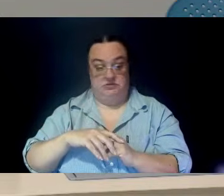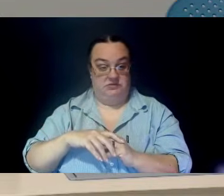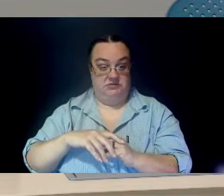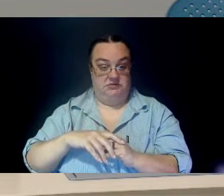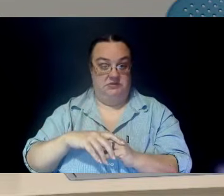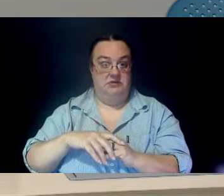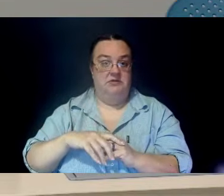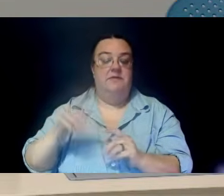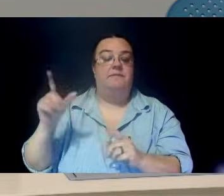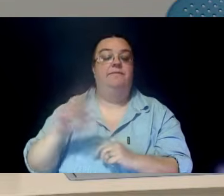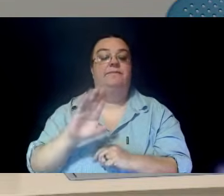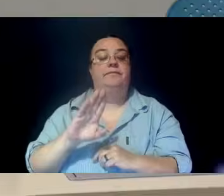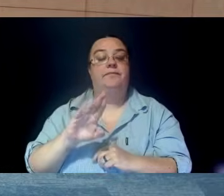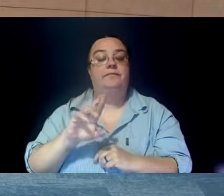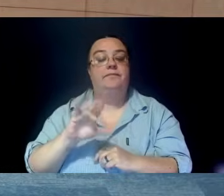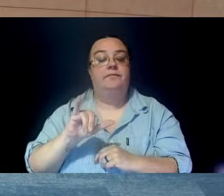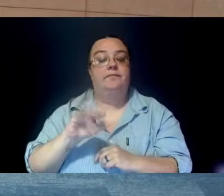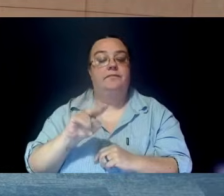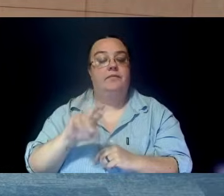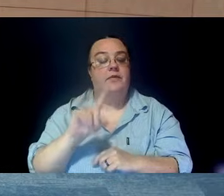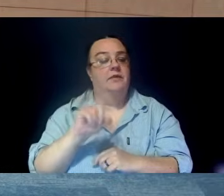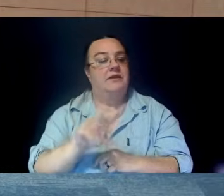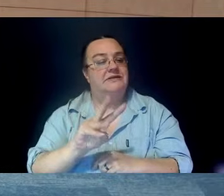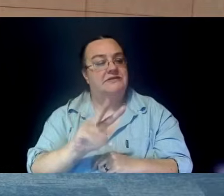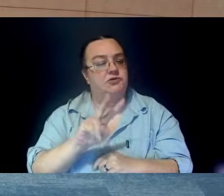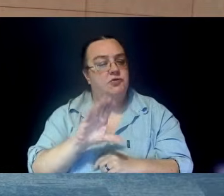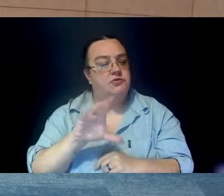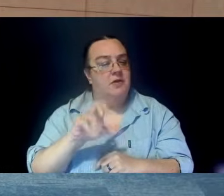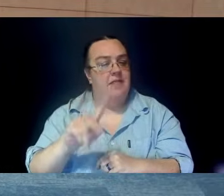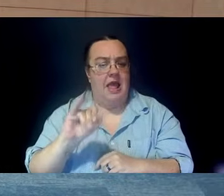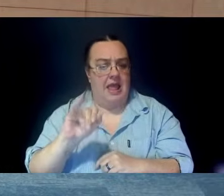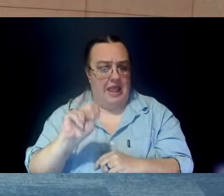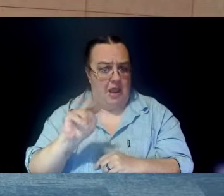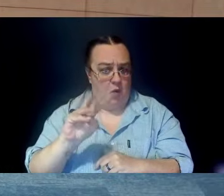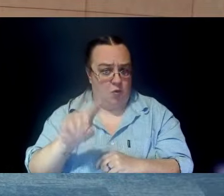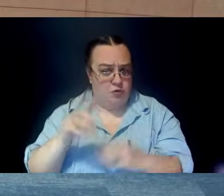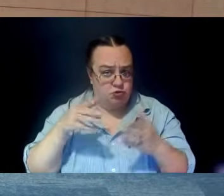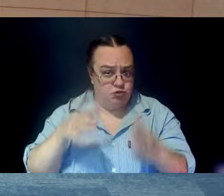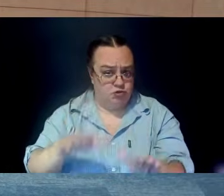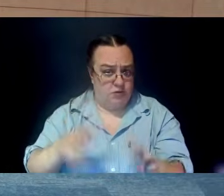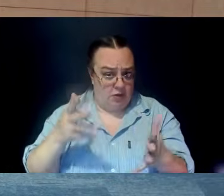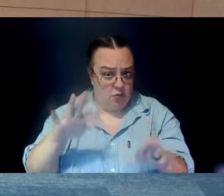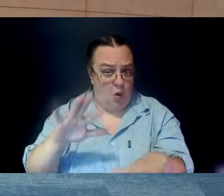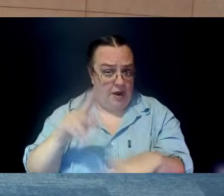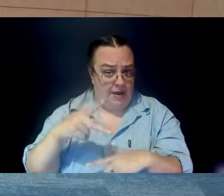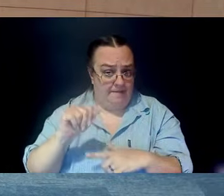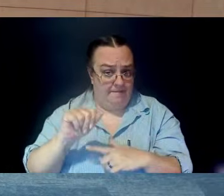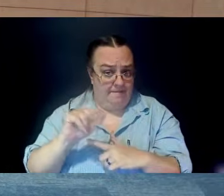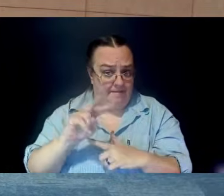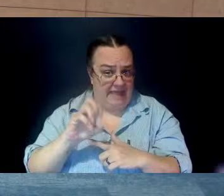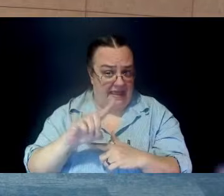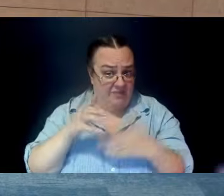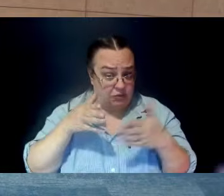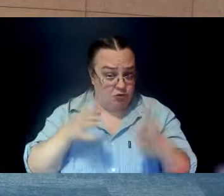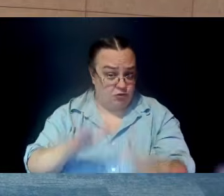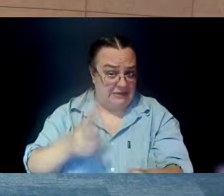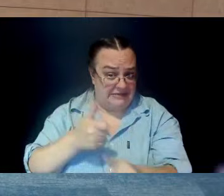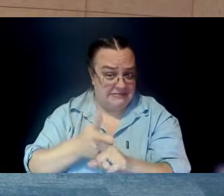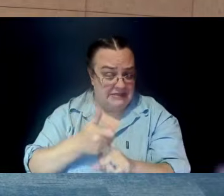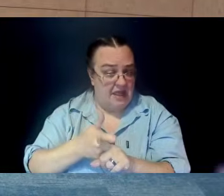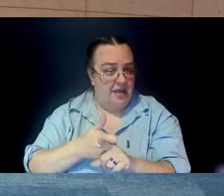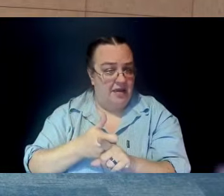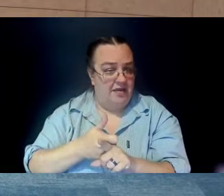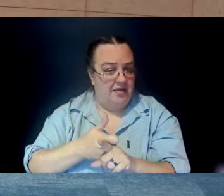Yeah, was the 6200 block of Inwood Street was paved, the street itself? I just